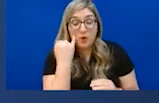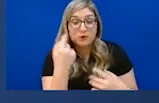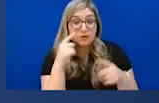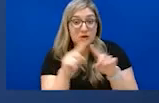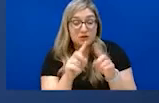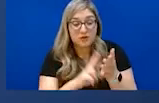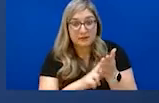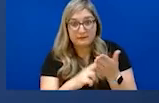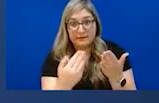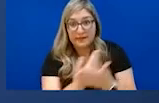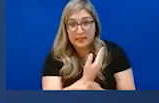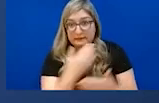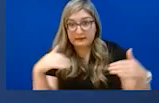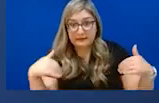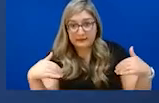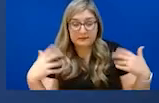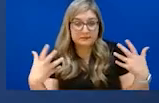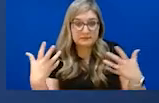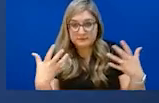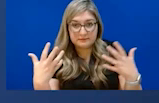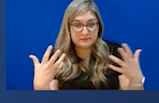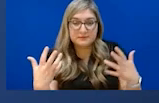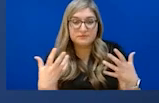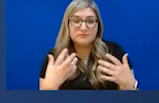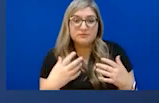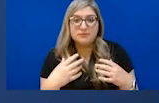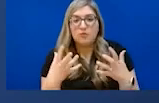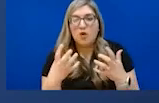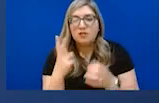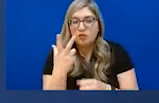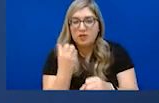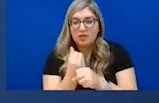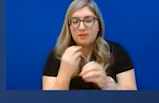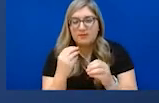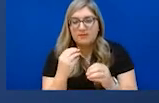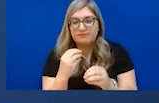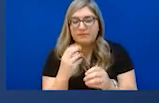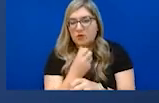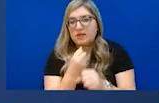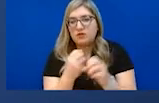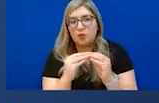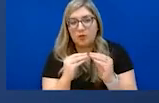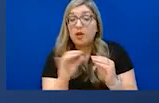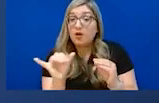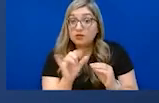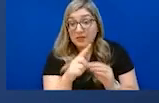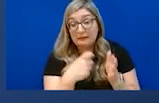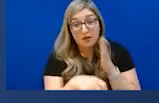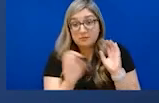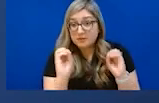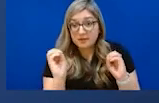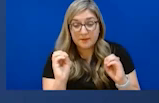But that we can breathe a sigh of relief that we get 3 more years, but also at no cost.